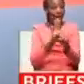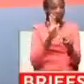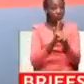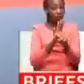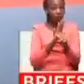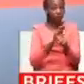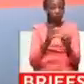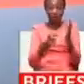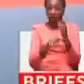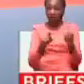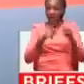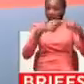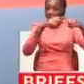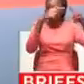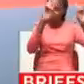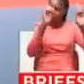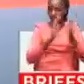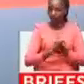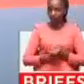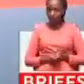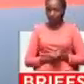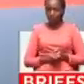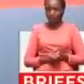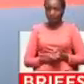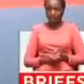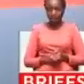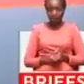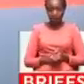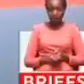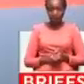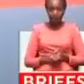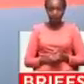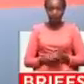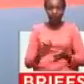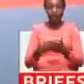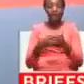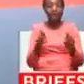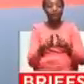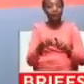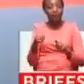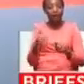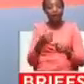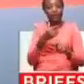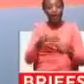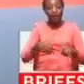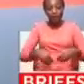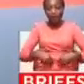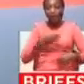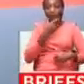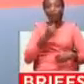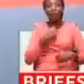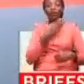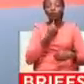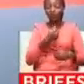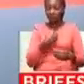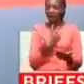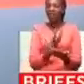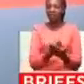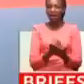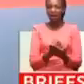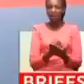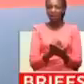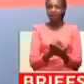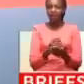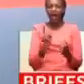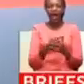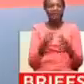really have success. You know, and so like any other young man, I really wanted it. And so the